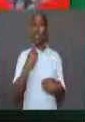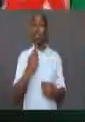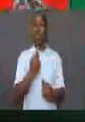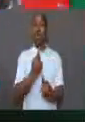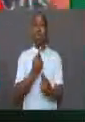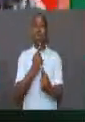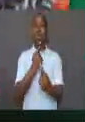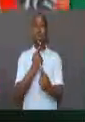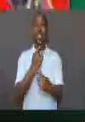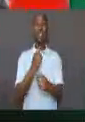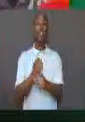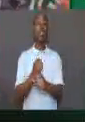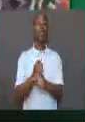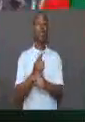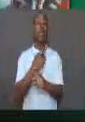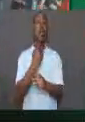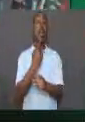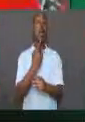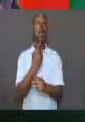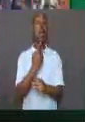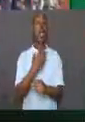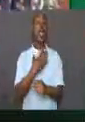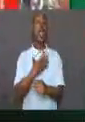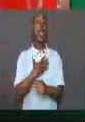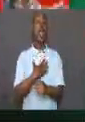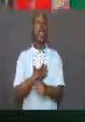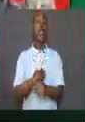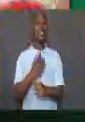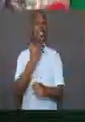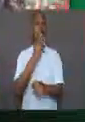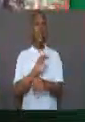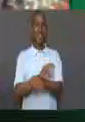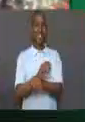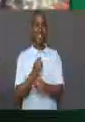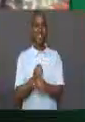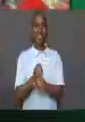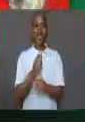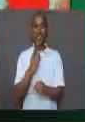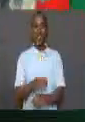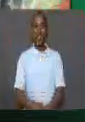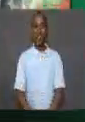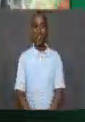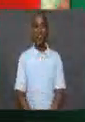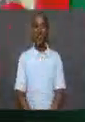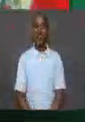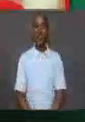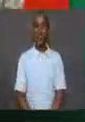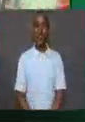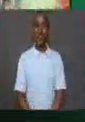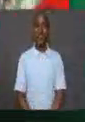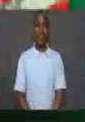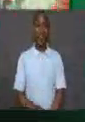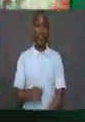blood cells and function to inactivate pathogens. In